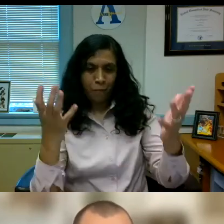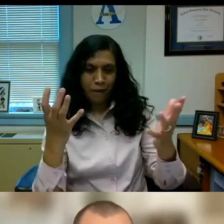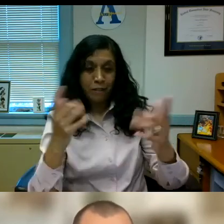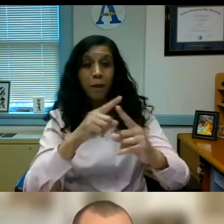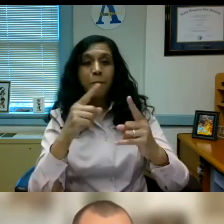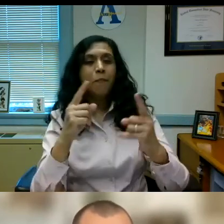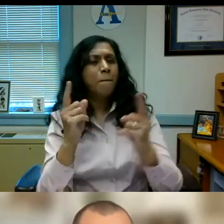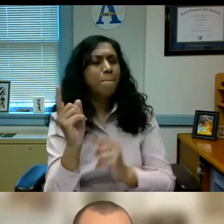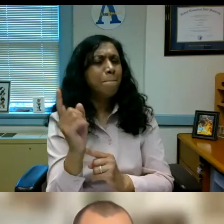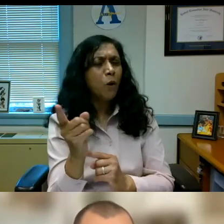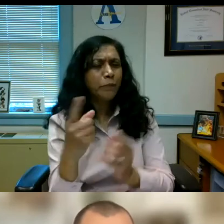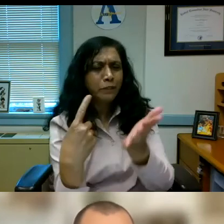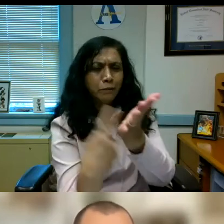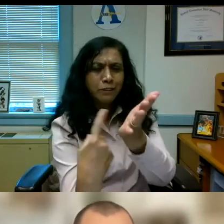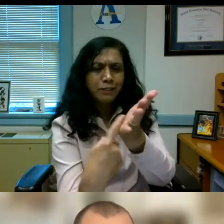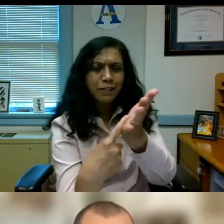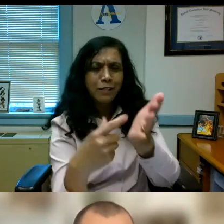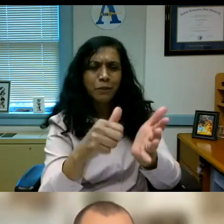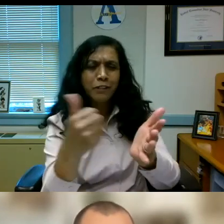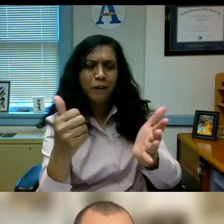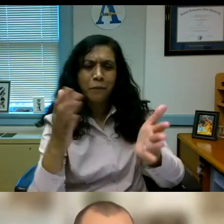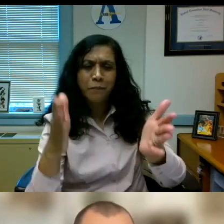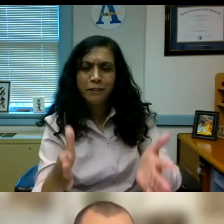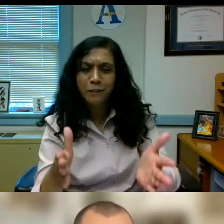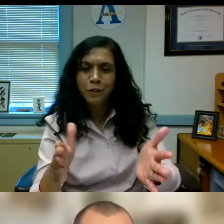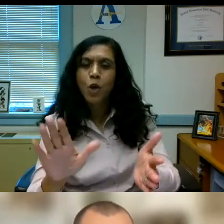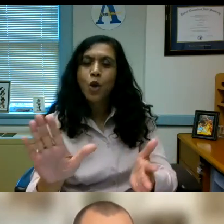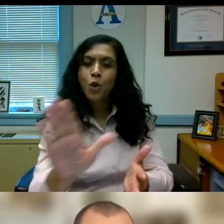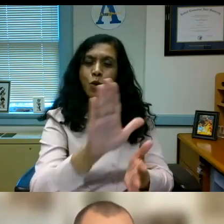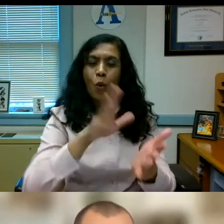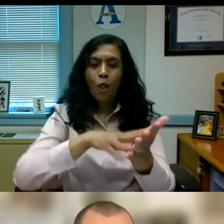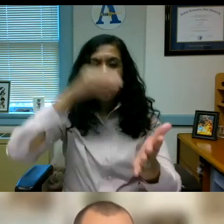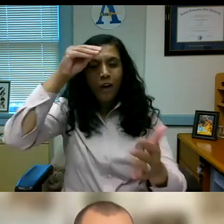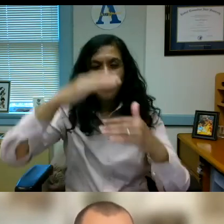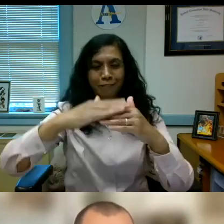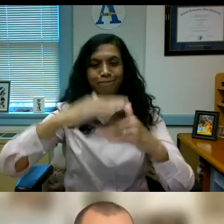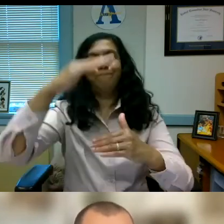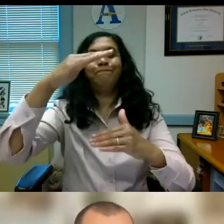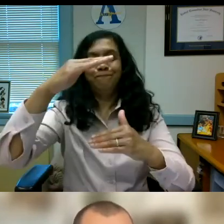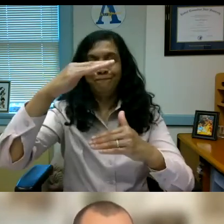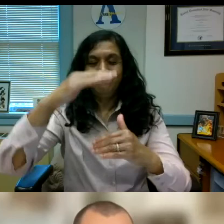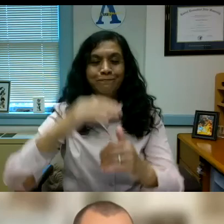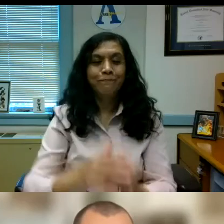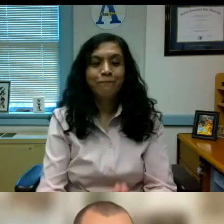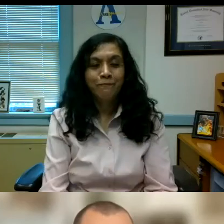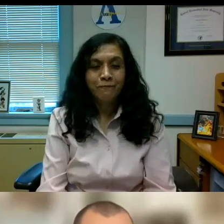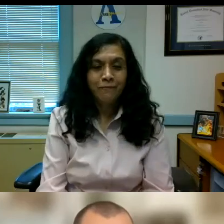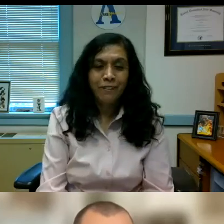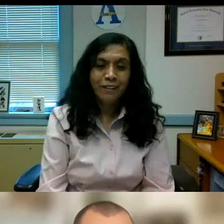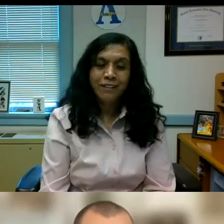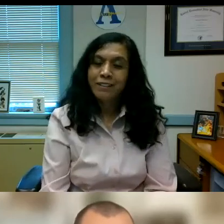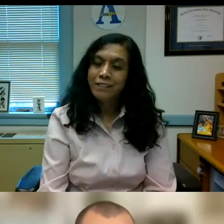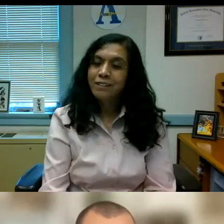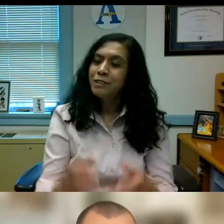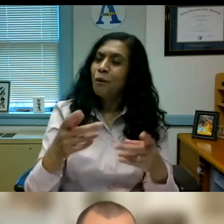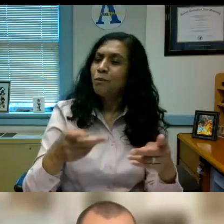Learning about yourself alone so much, but taking a moment to discuss it with another person, your learning